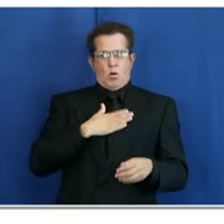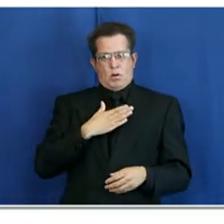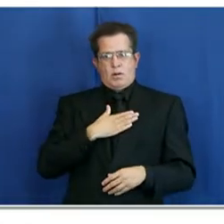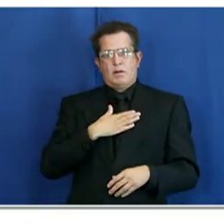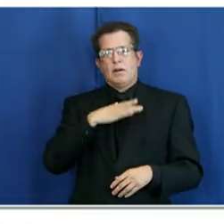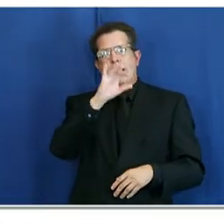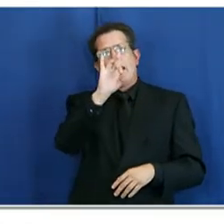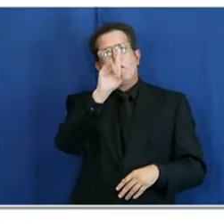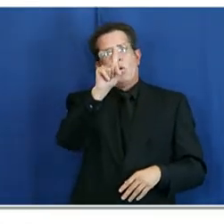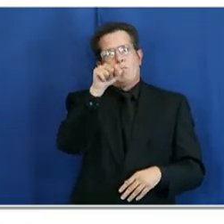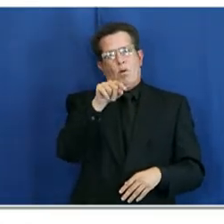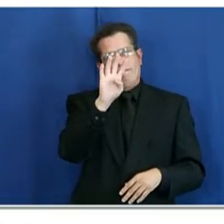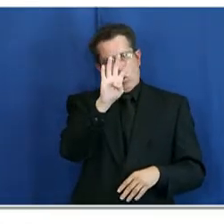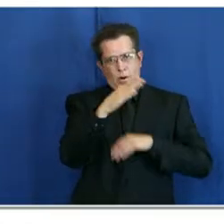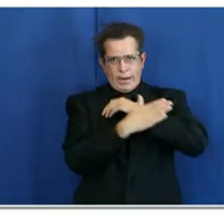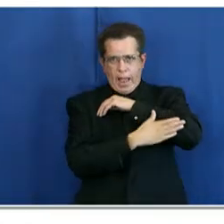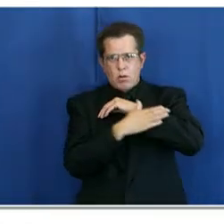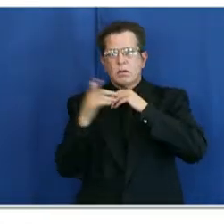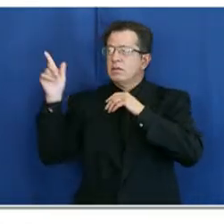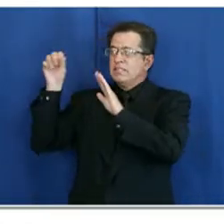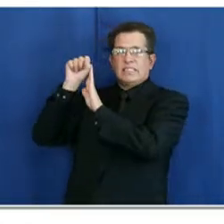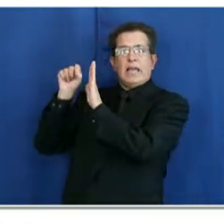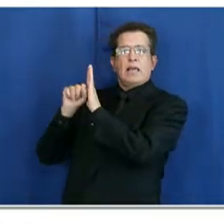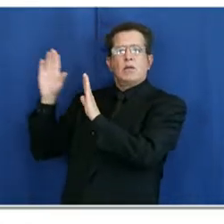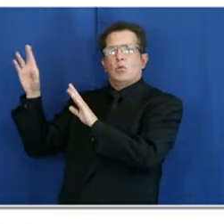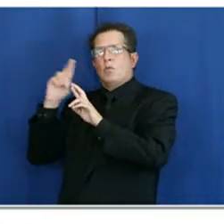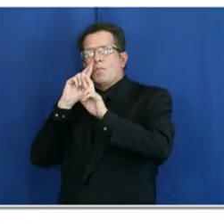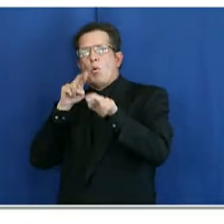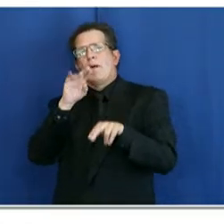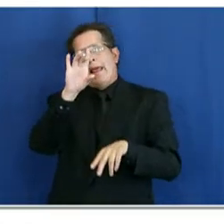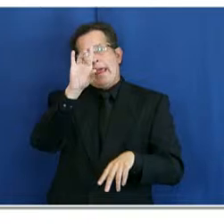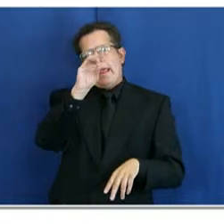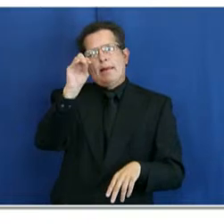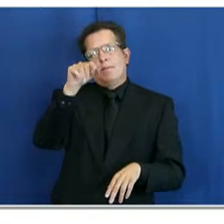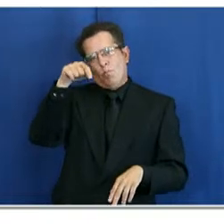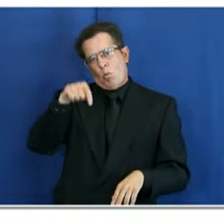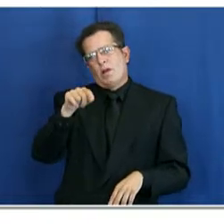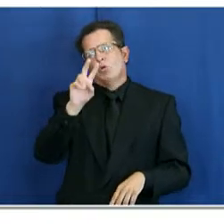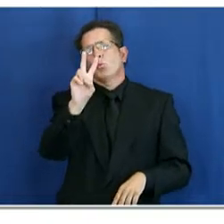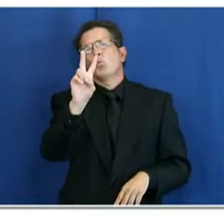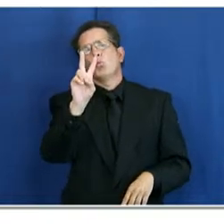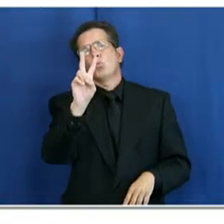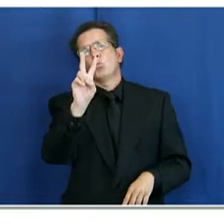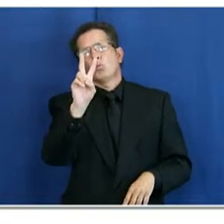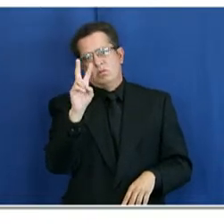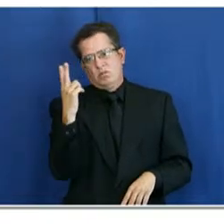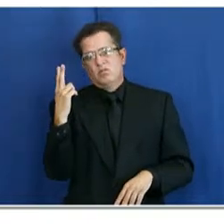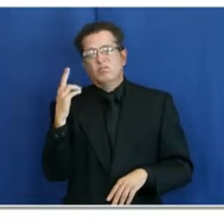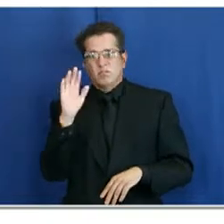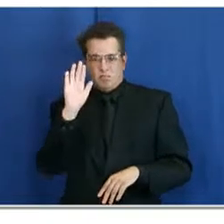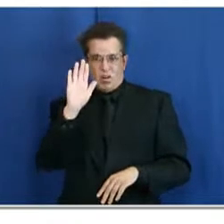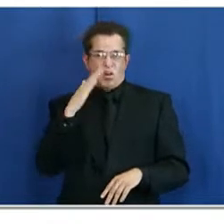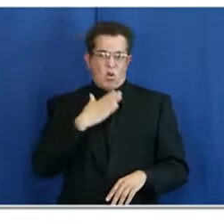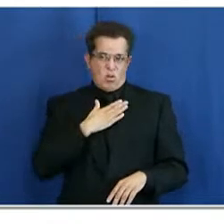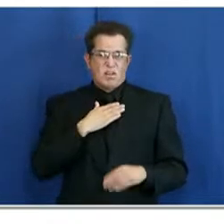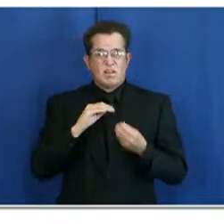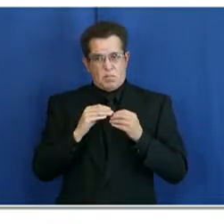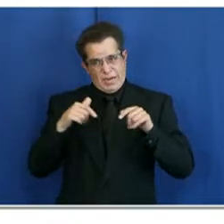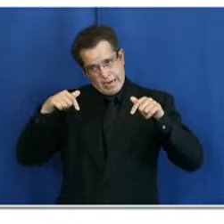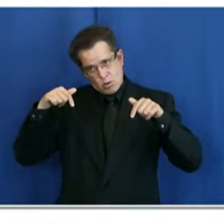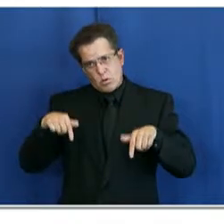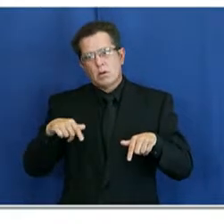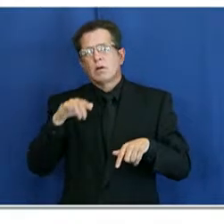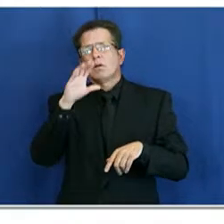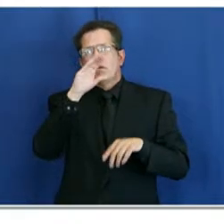is 81.4, and by the state, 80.2. In the next slide, as a reminder, we